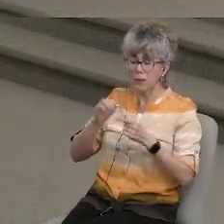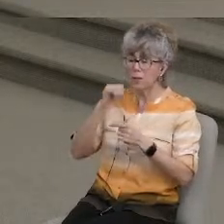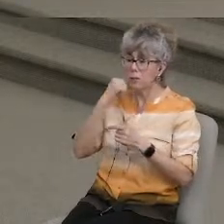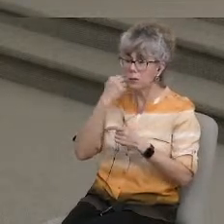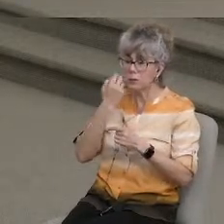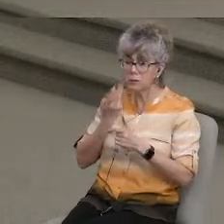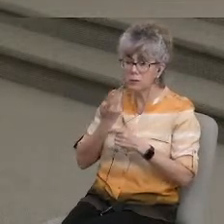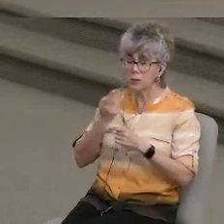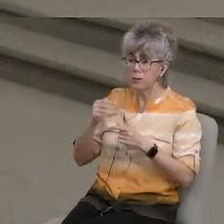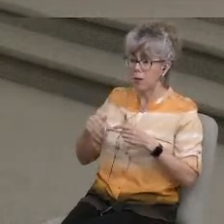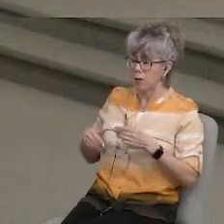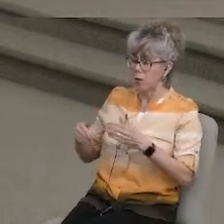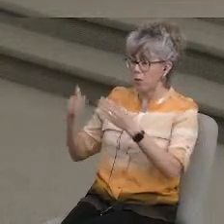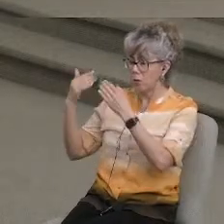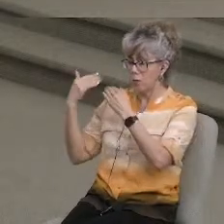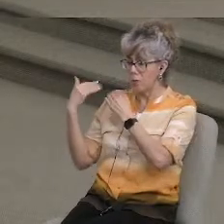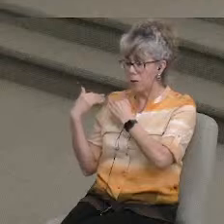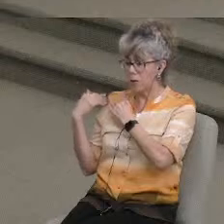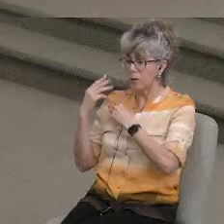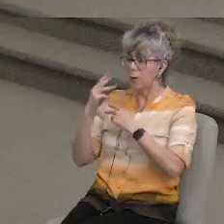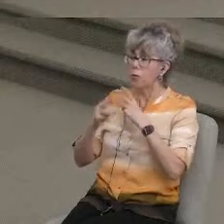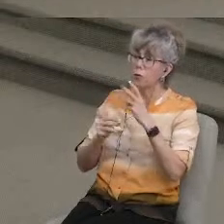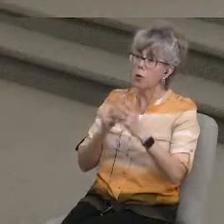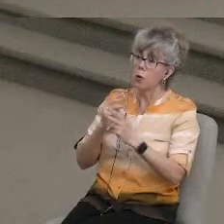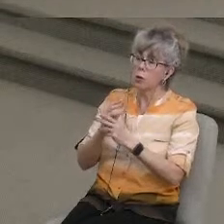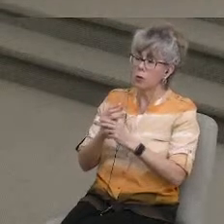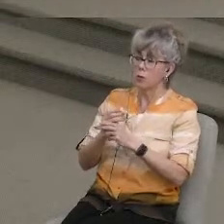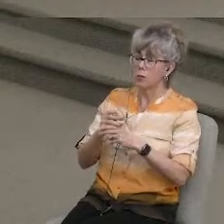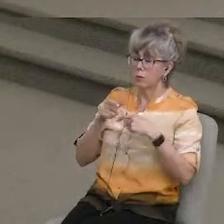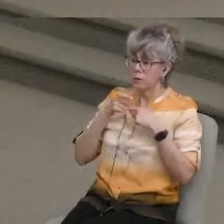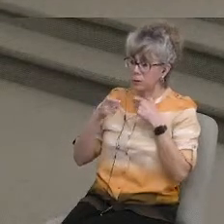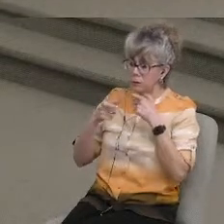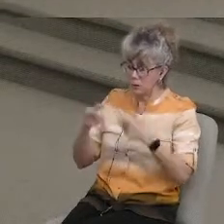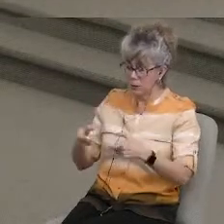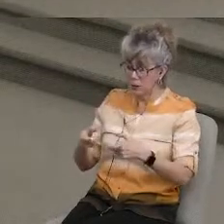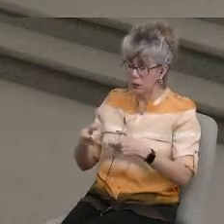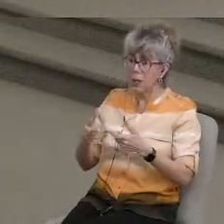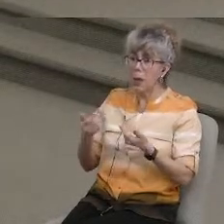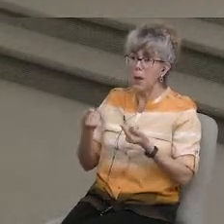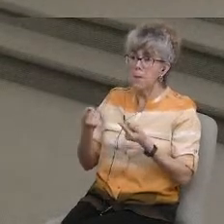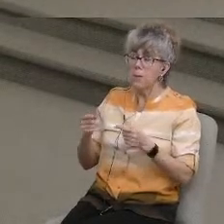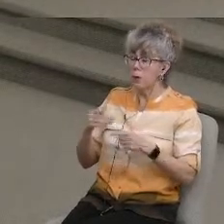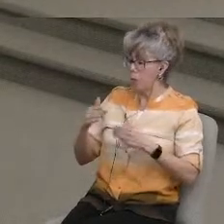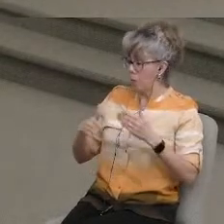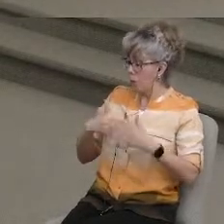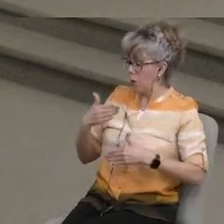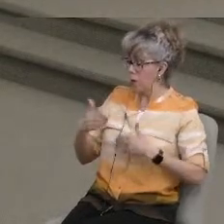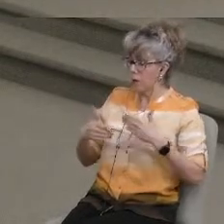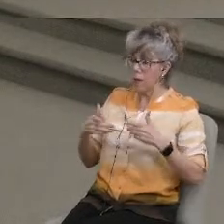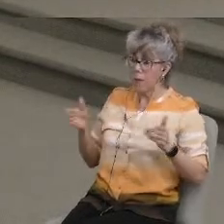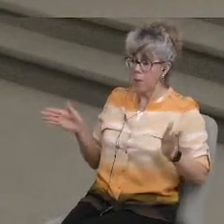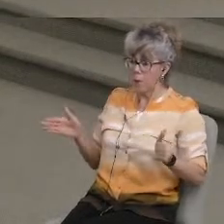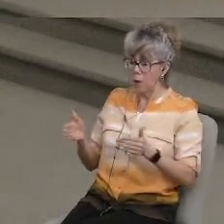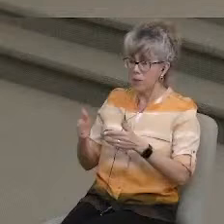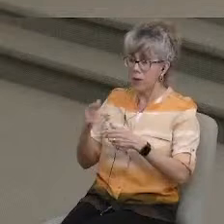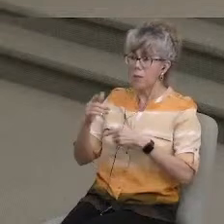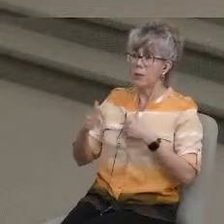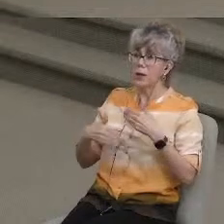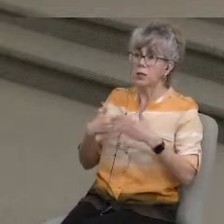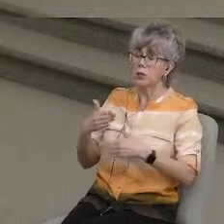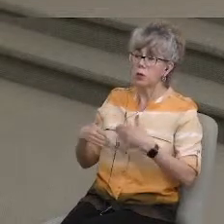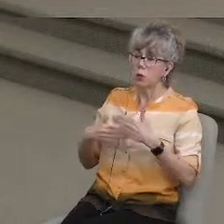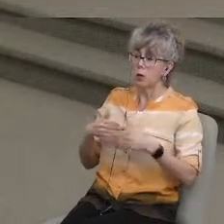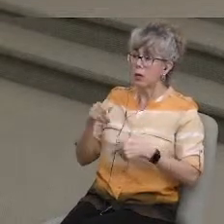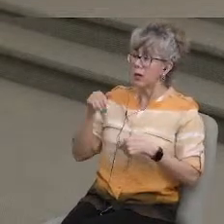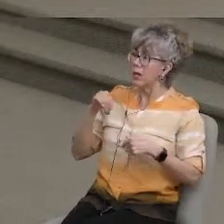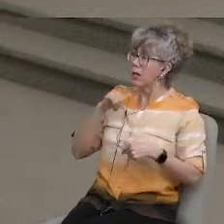shame, the burden of the world's sin, but it was motivated by joy. This joy was the realization that not only was